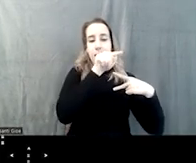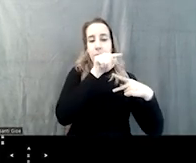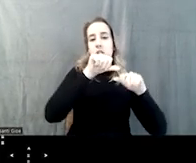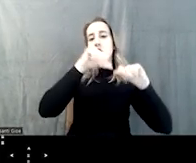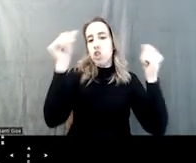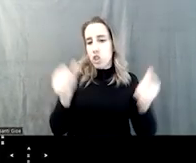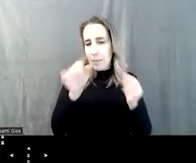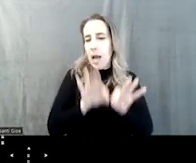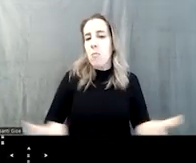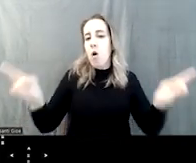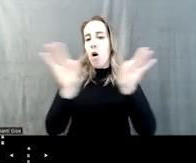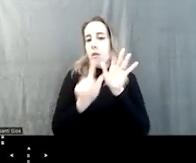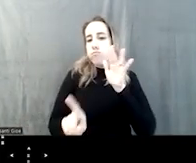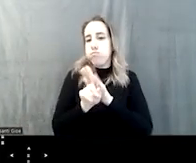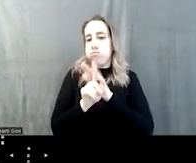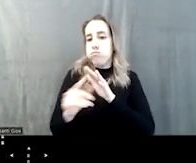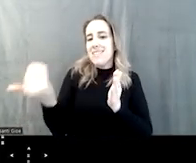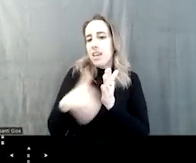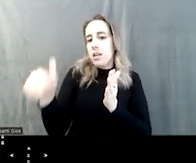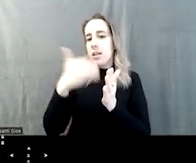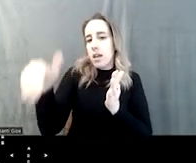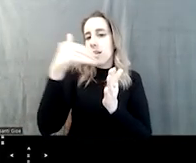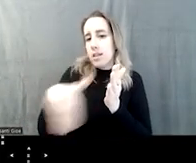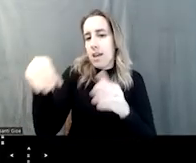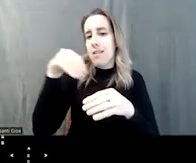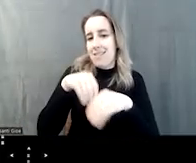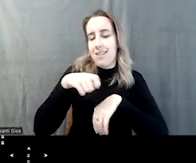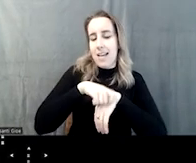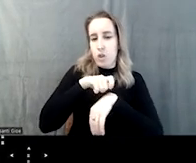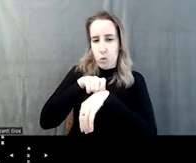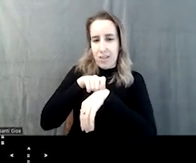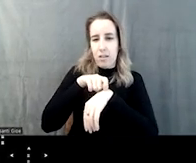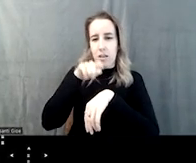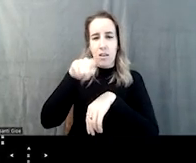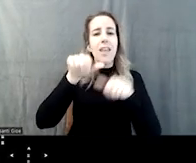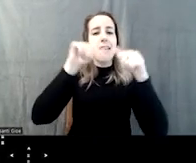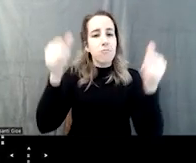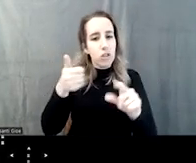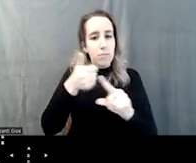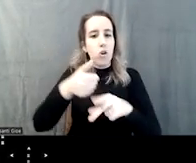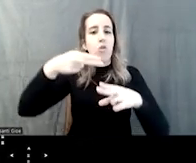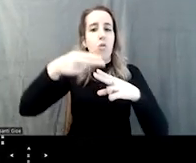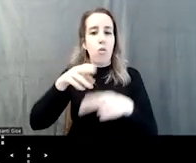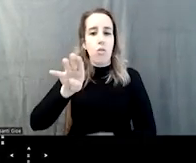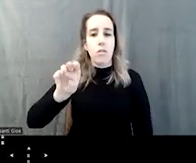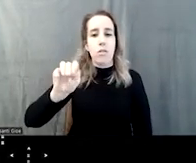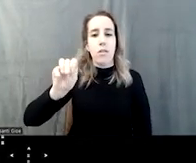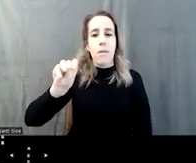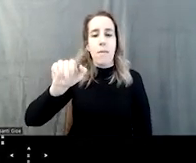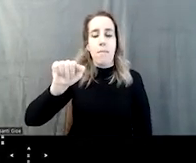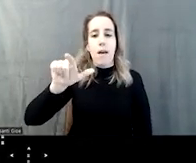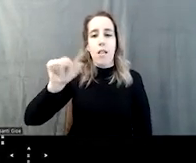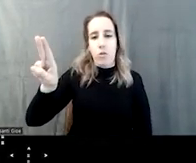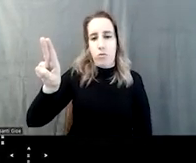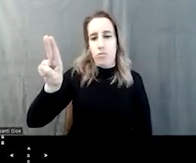Samoan tattooing, because it's also the shape known as the malu. So that's why everything is in a diamond. It's quite